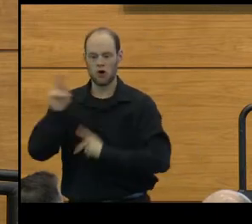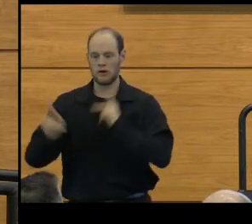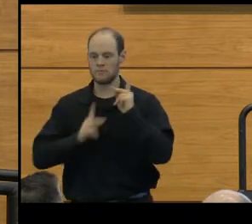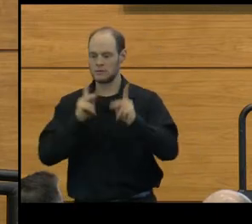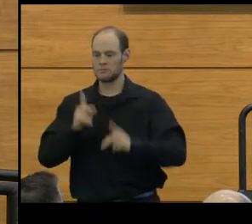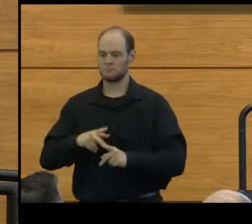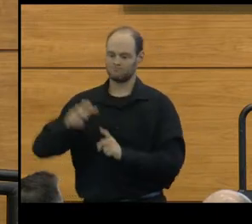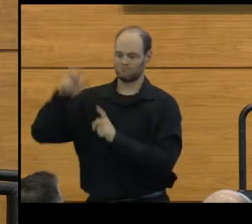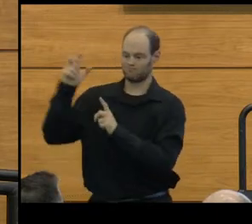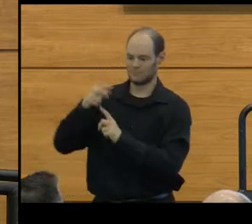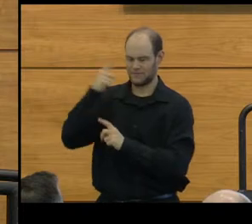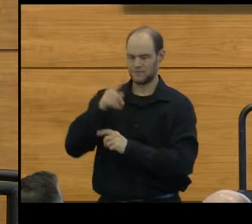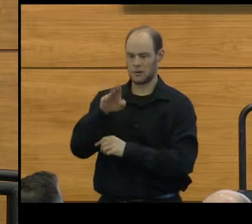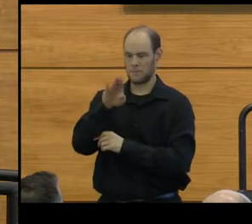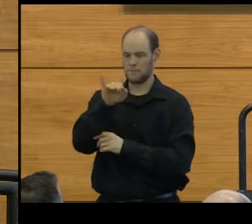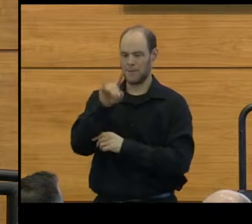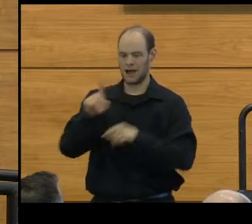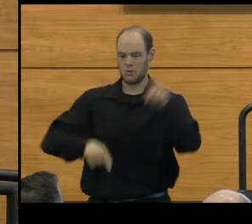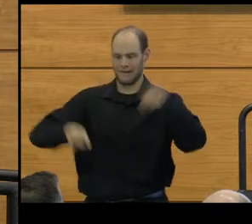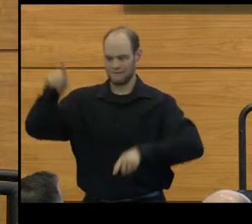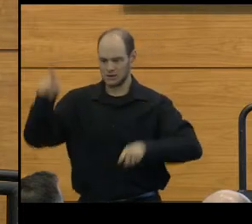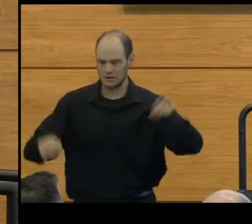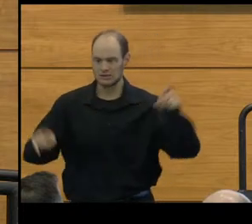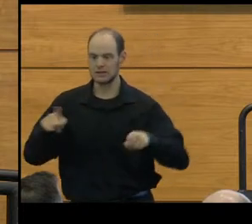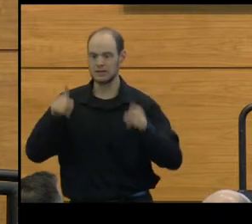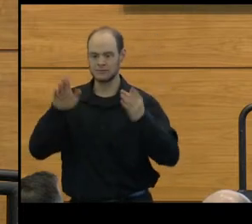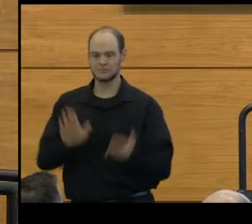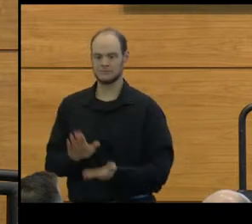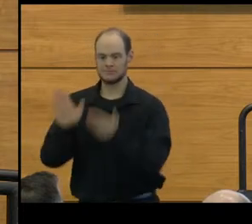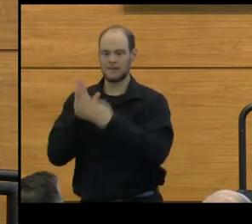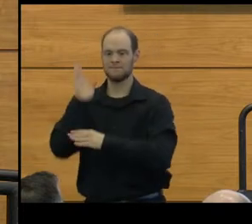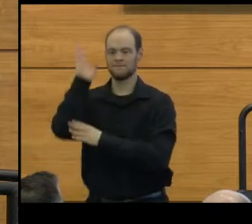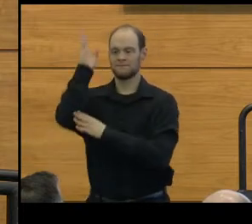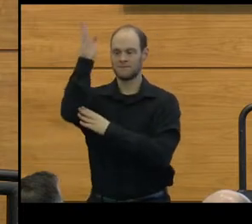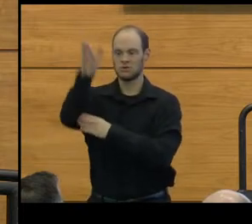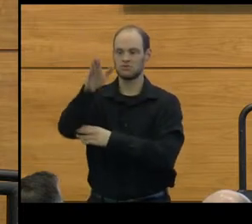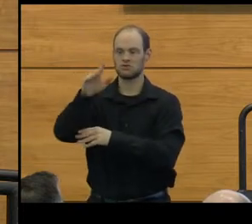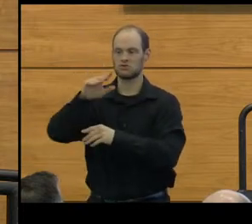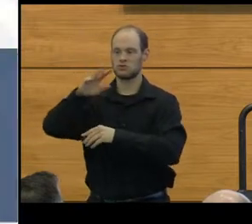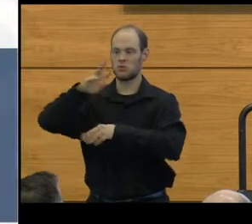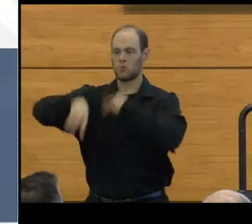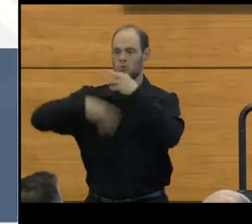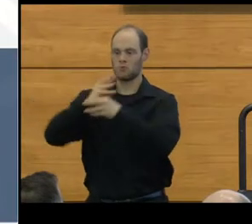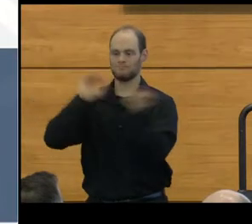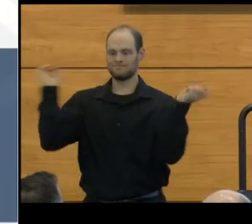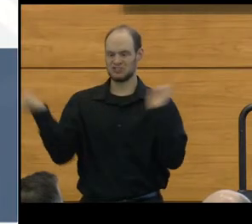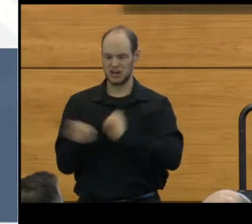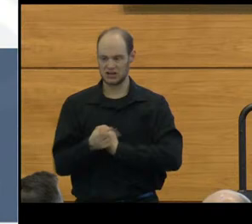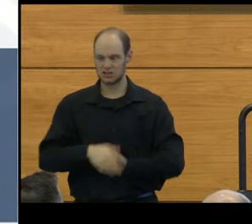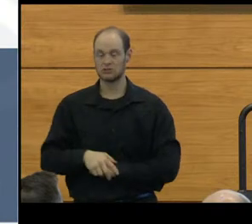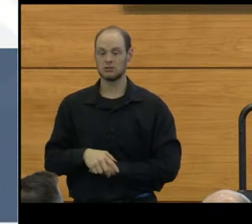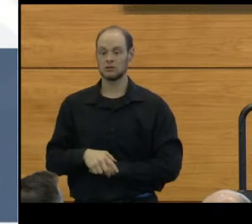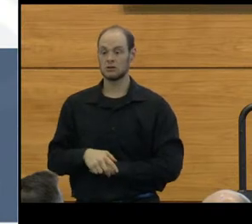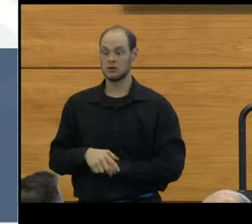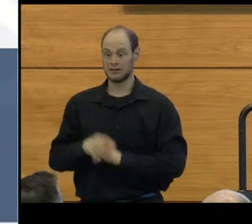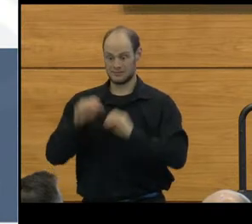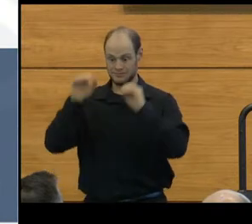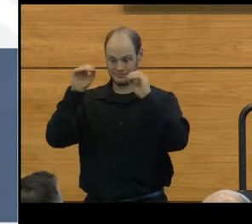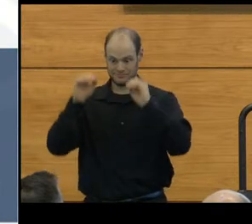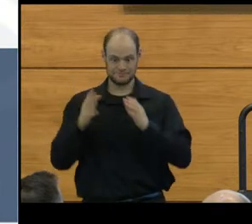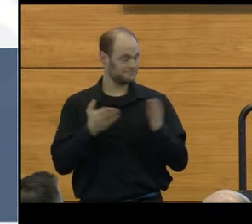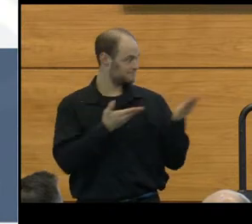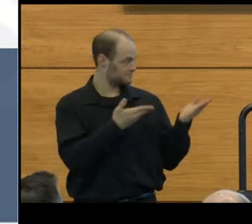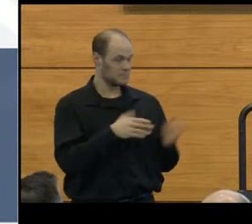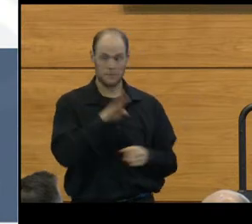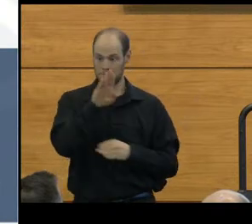be champions for biodiversity in the face of future global change. Professor Davis Roboski